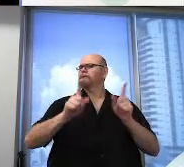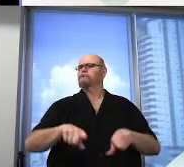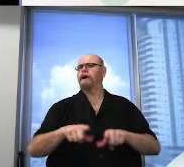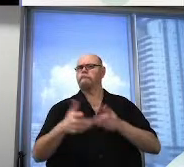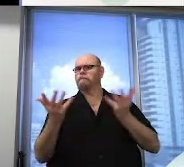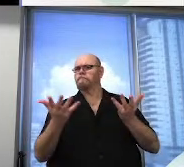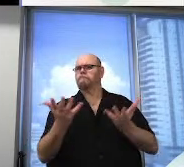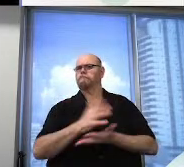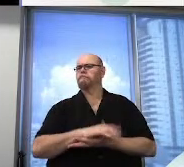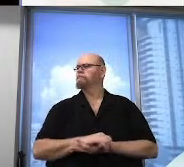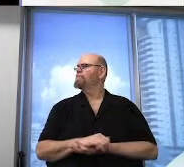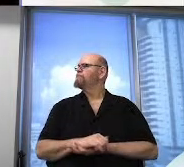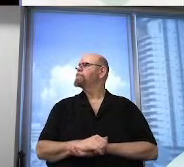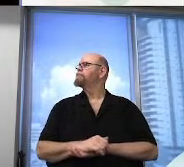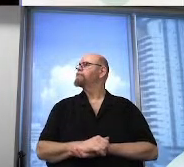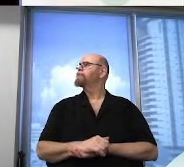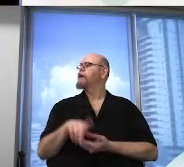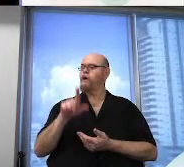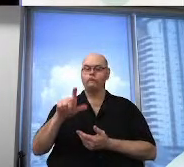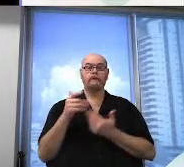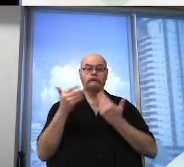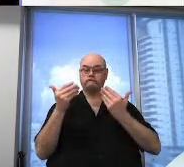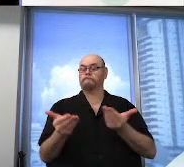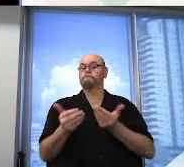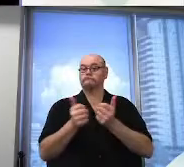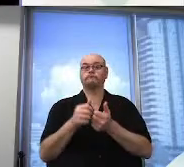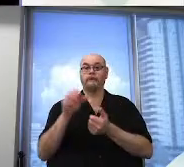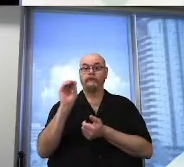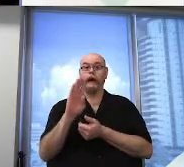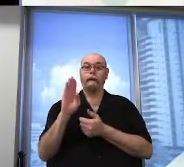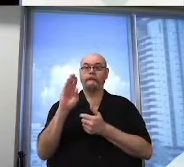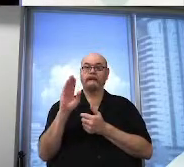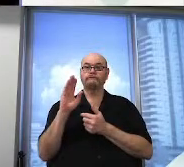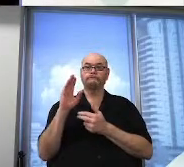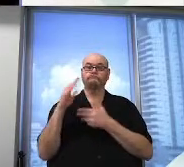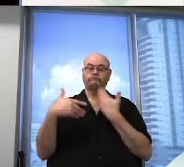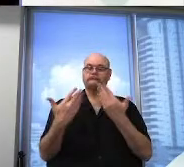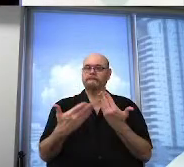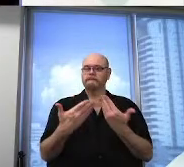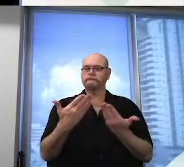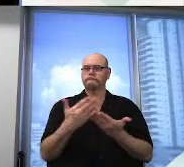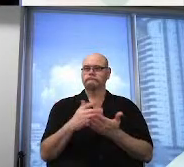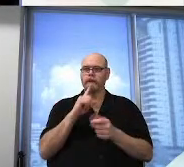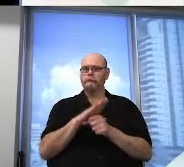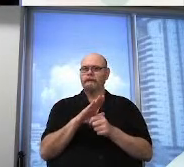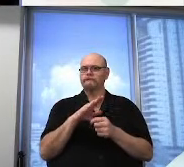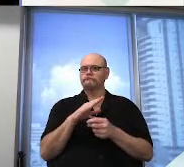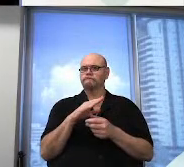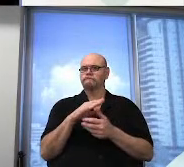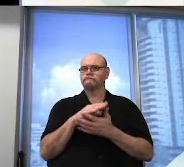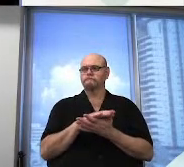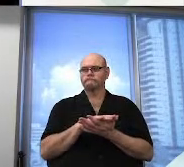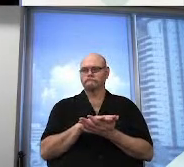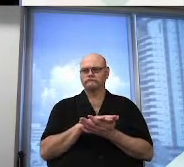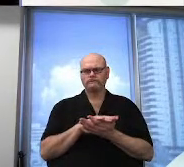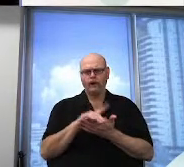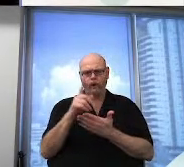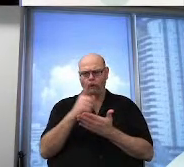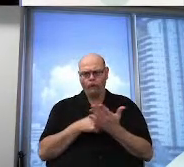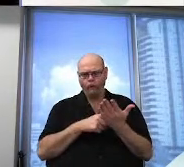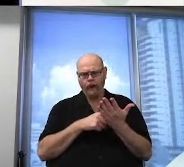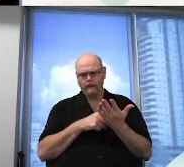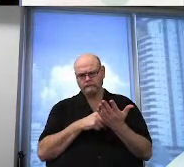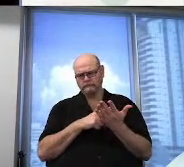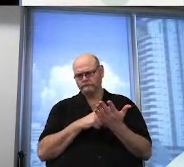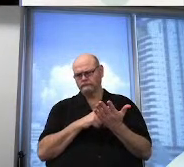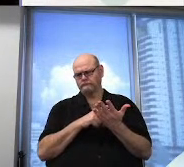happen? We need to continue advancing the obligation process. Right. And what are the details that are not happening right now that need